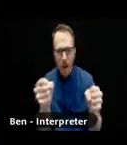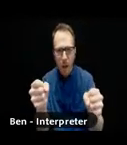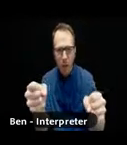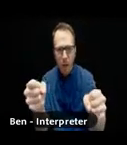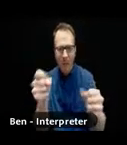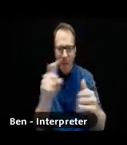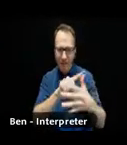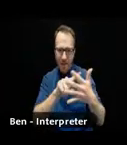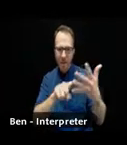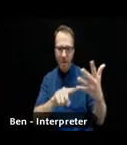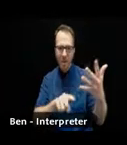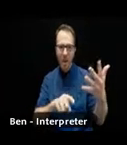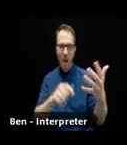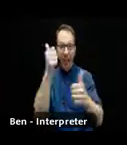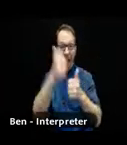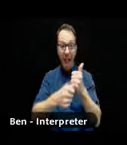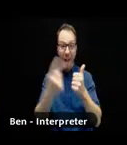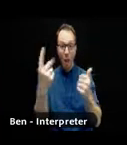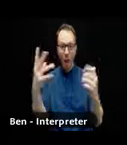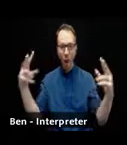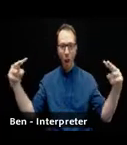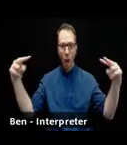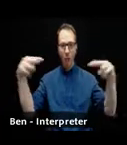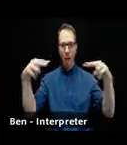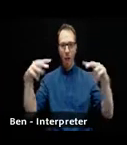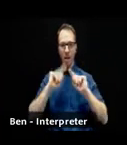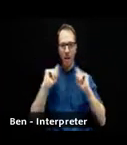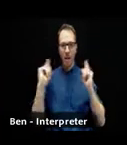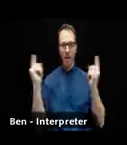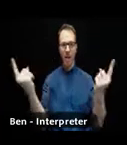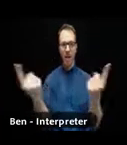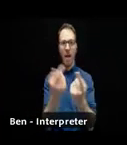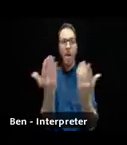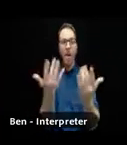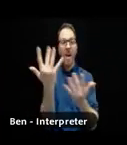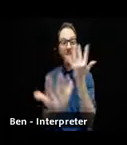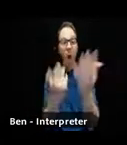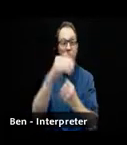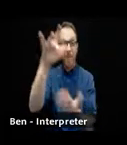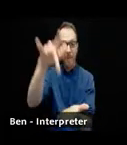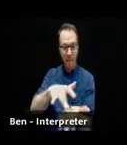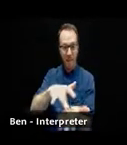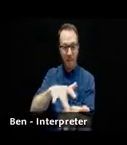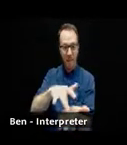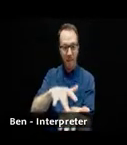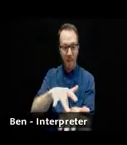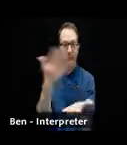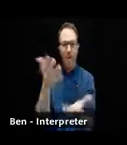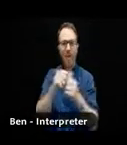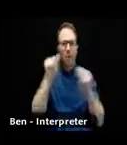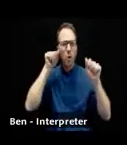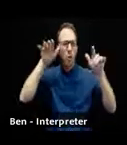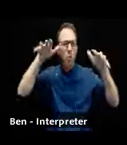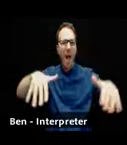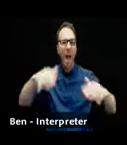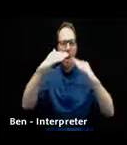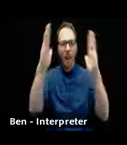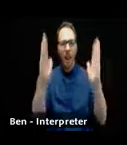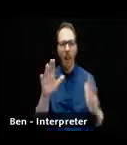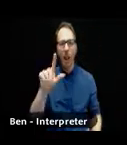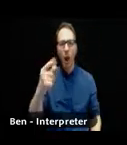in a way in which everyone was looking at one another. Maybe there was a fire in the middle. Maybe it was in a sweat lodge. Maybe it was